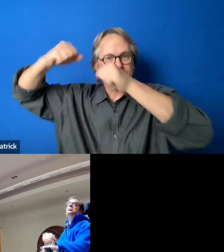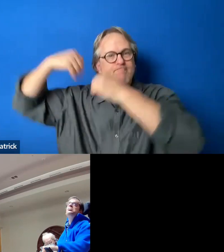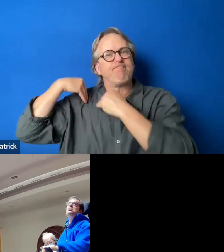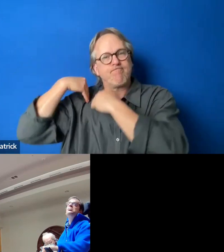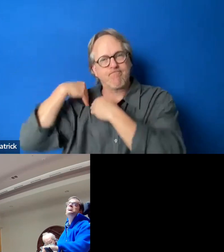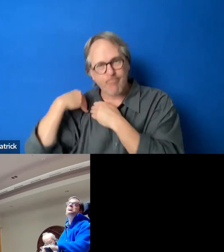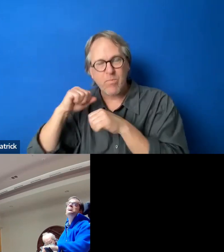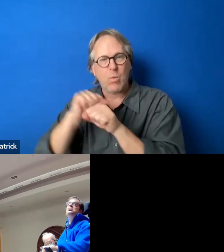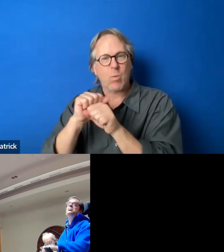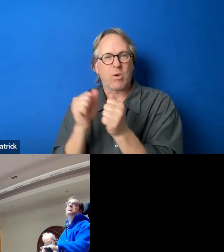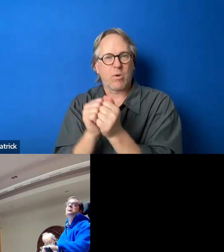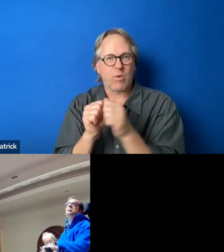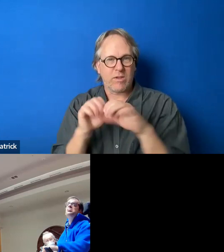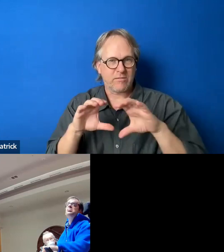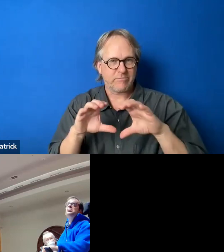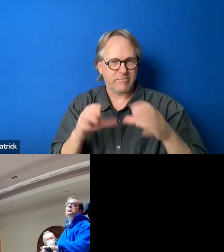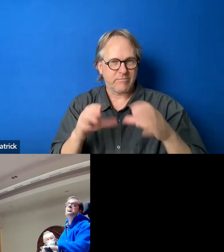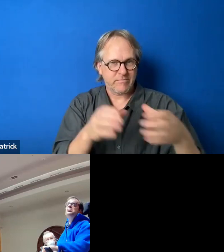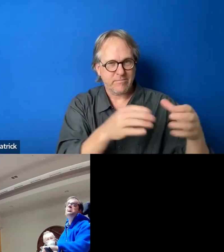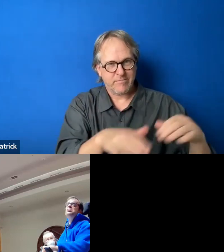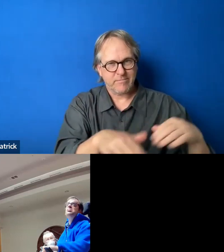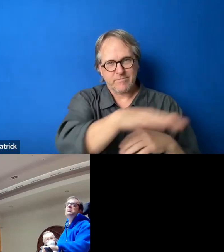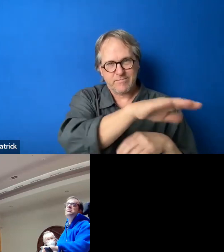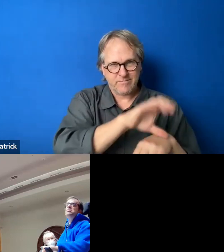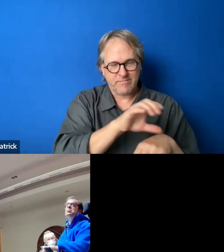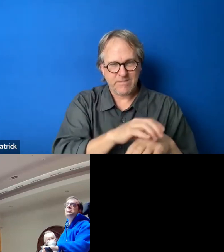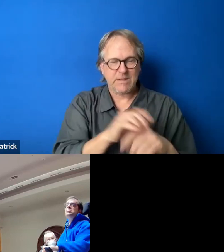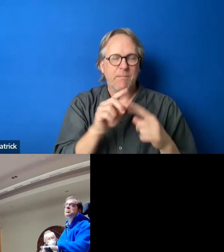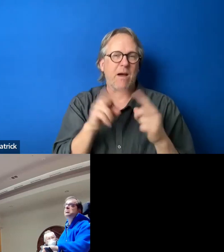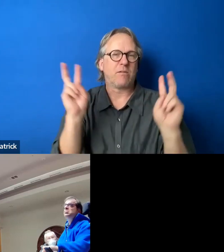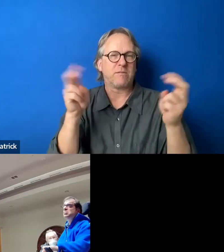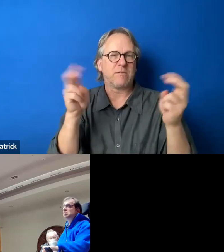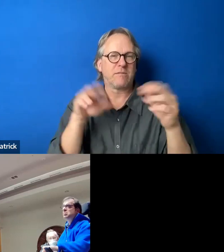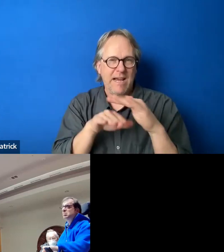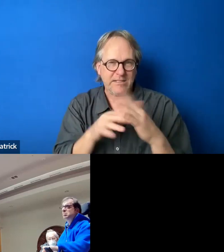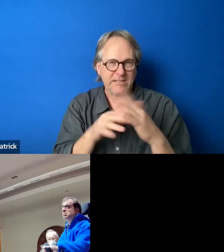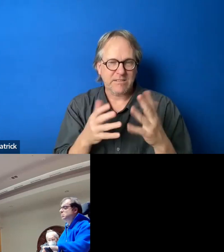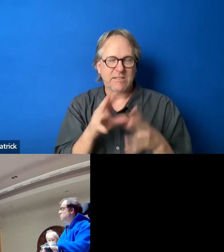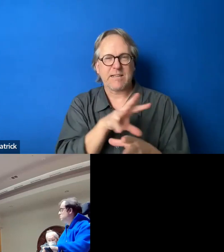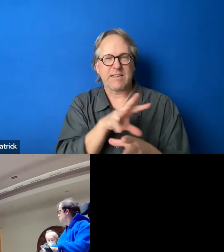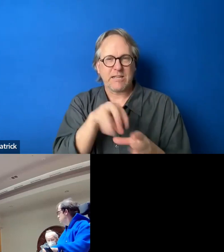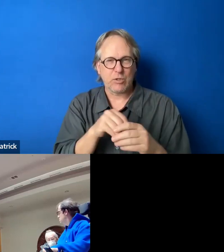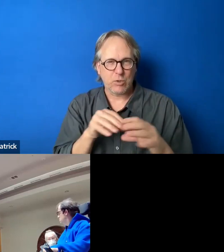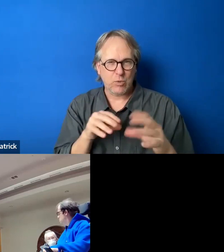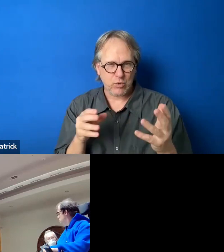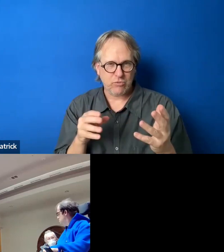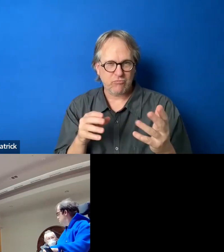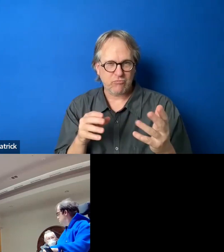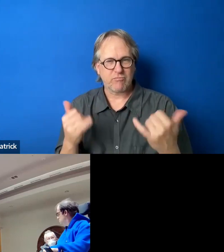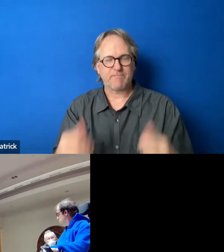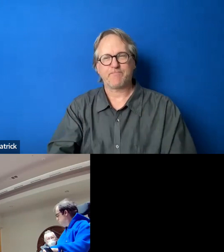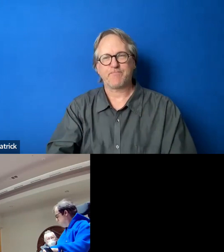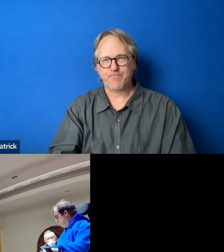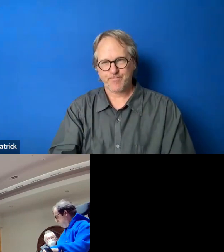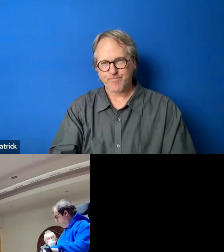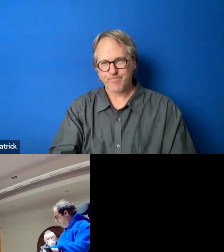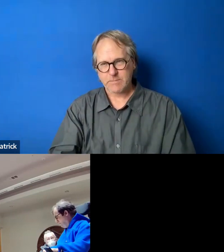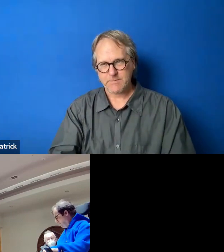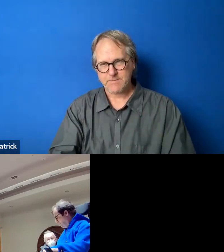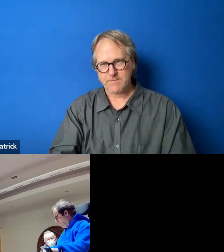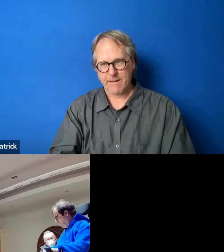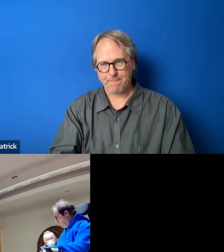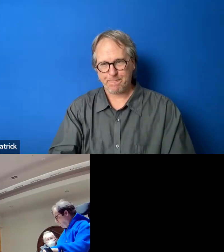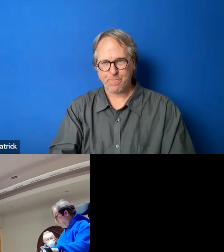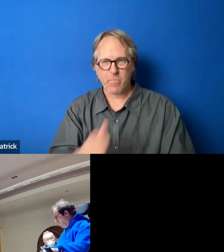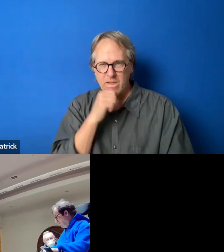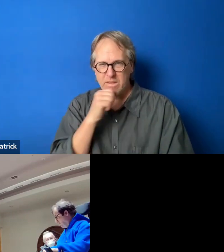with congregations around issues of access and inclusion, not a dedicated